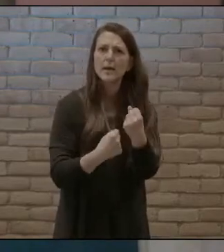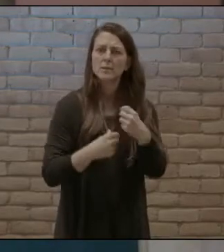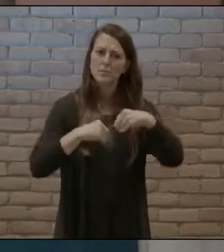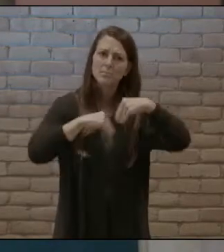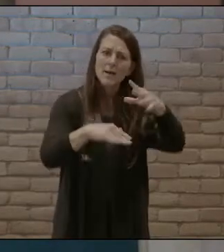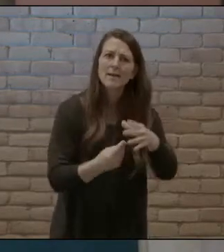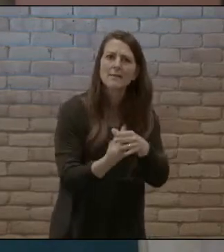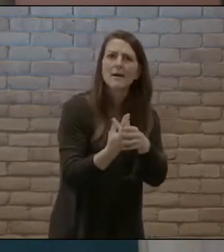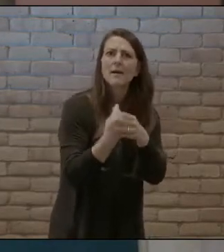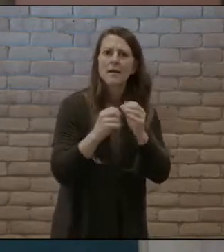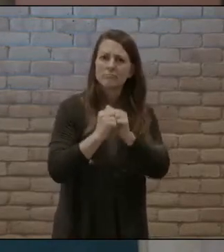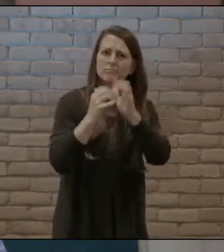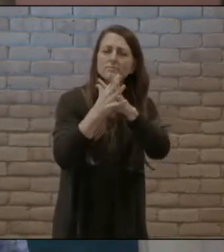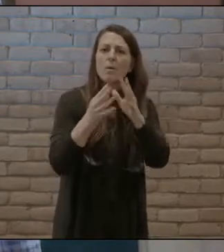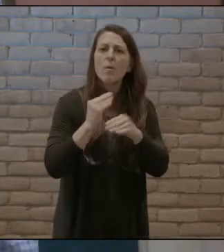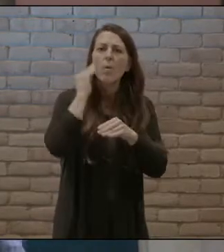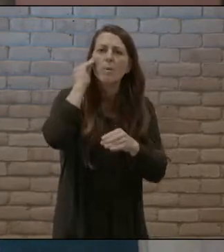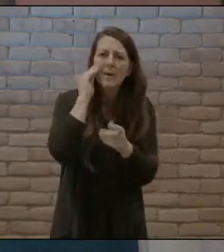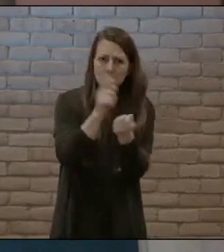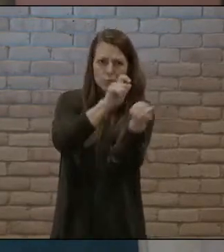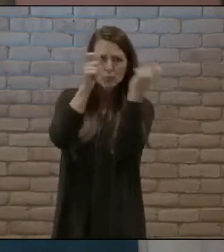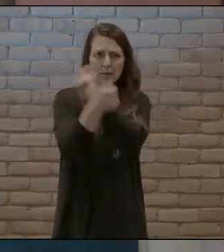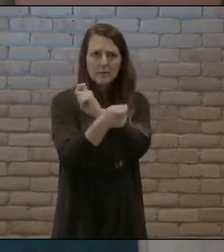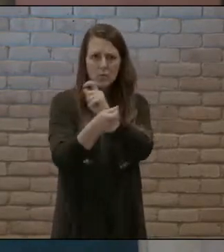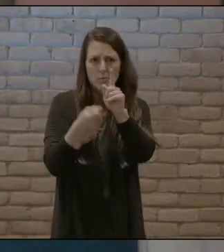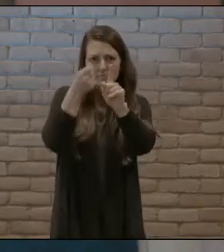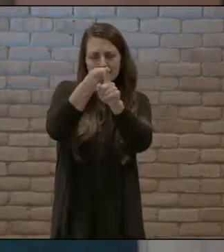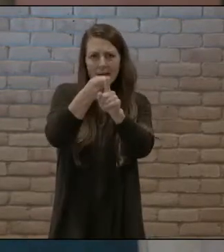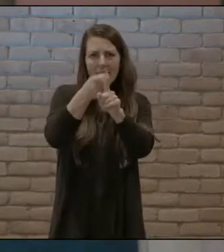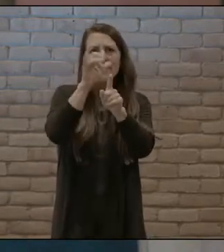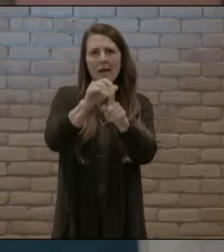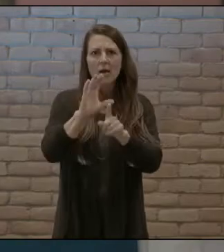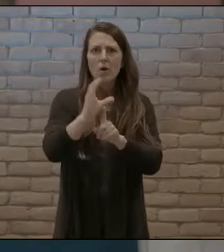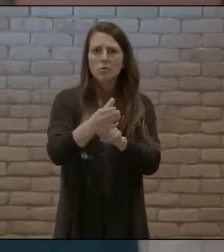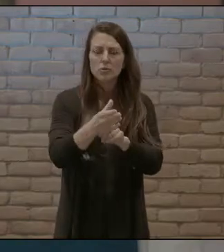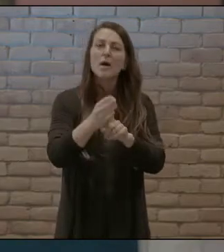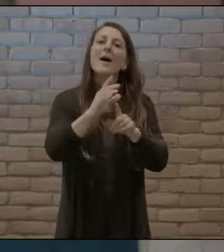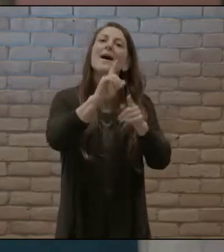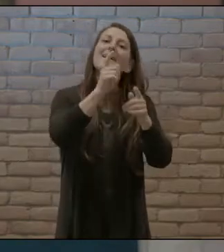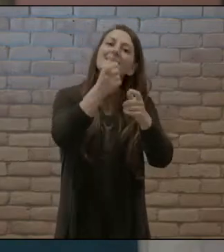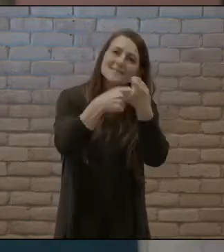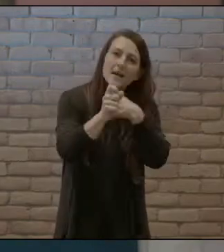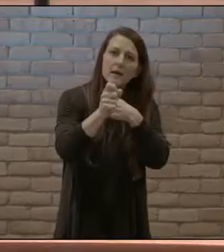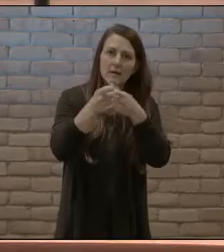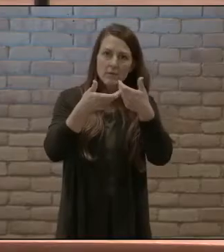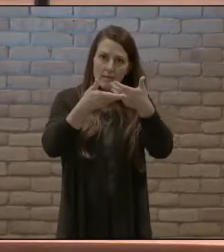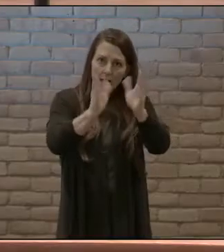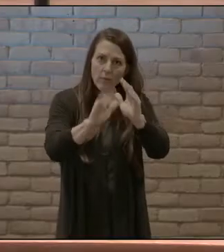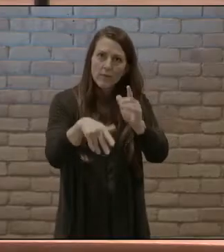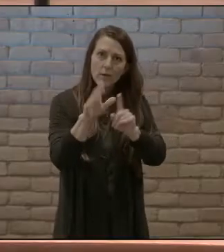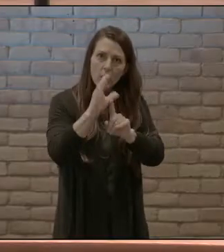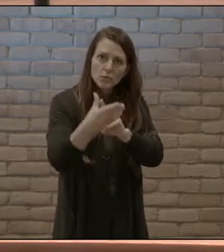to transform the culture they were living in instead of being transformed by it.